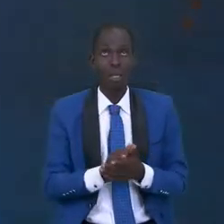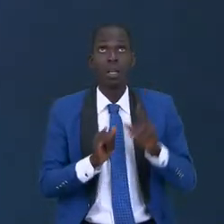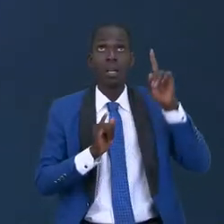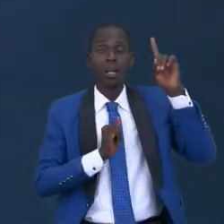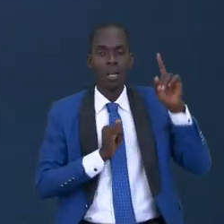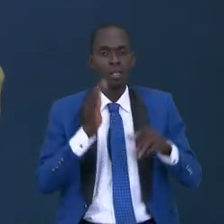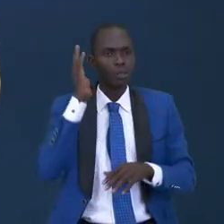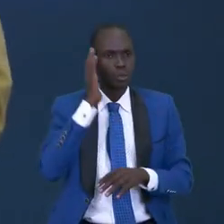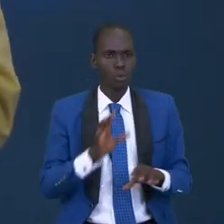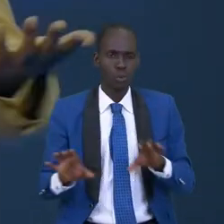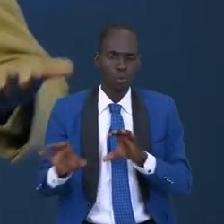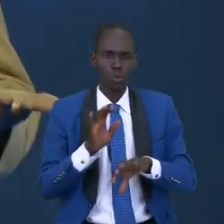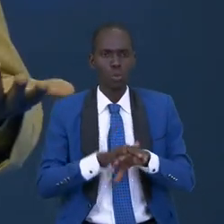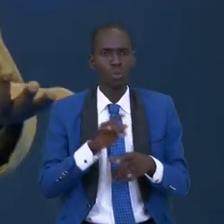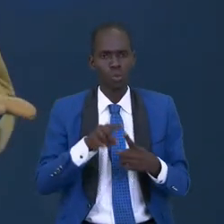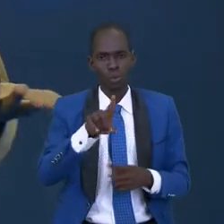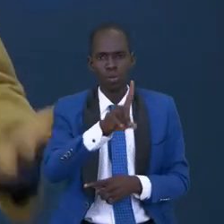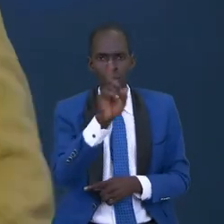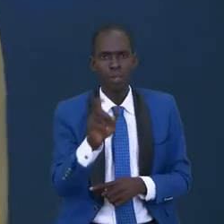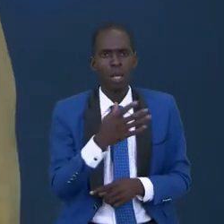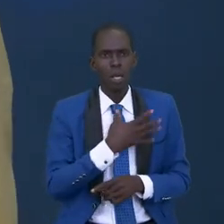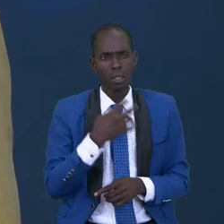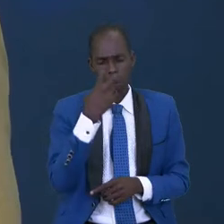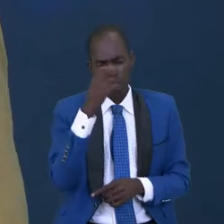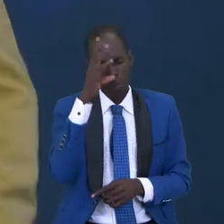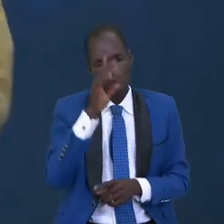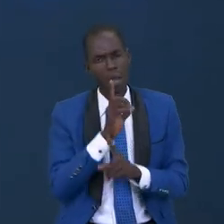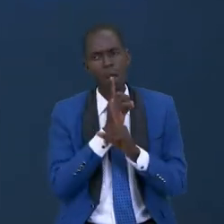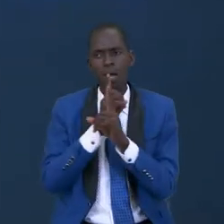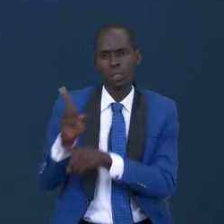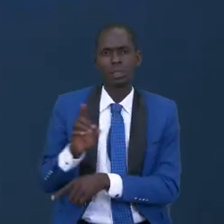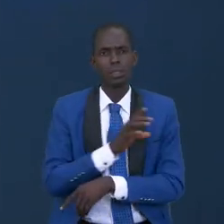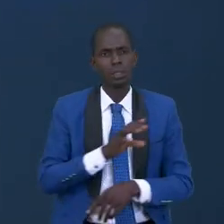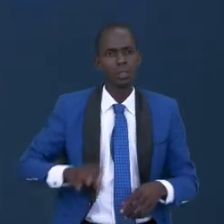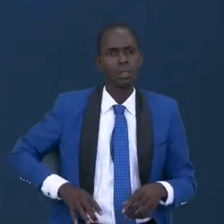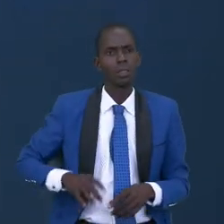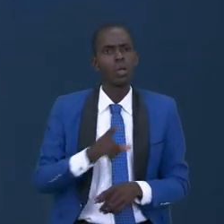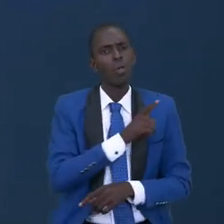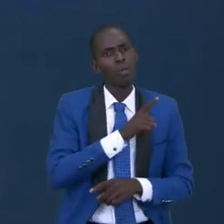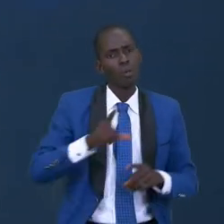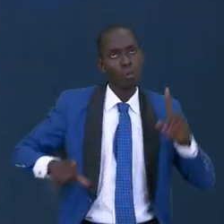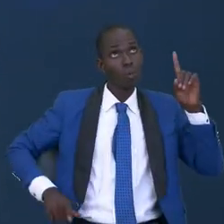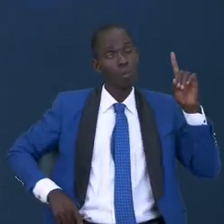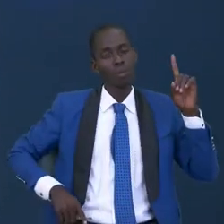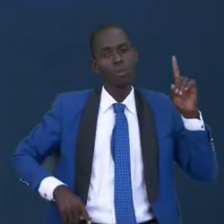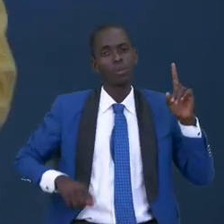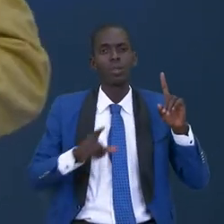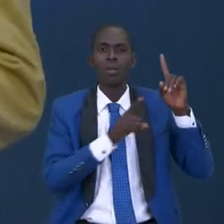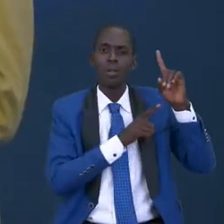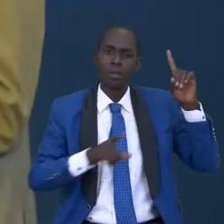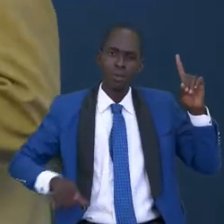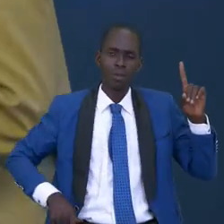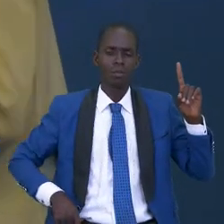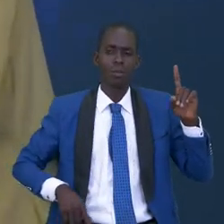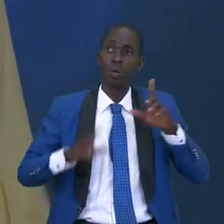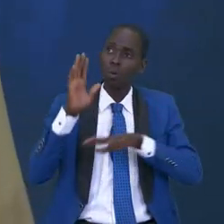should do unto thee?" And the blind man said unto him, "Lord, Lord," he